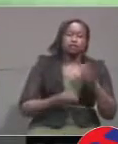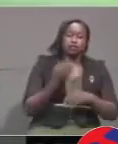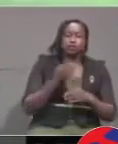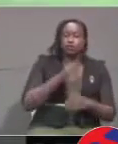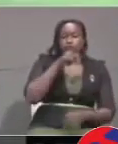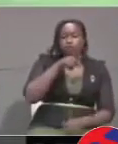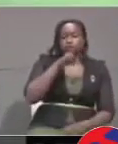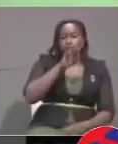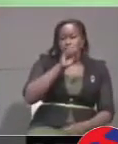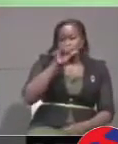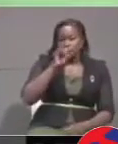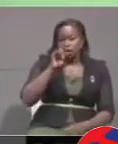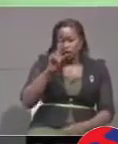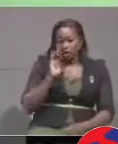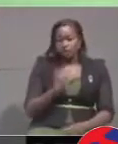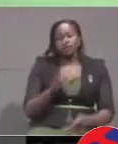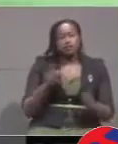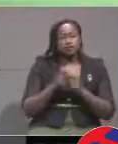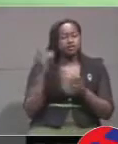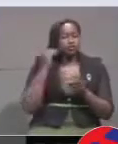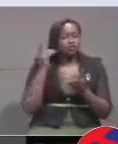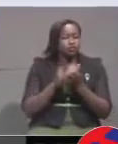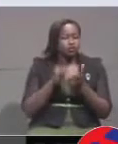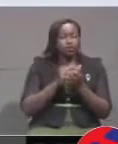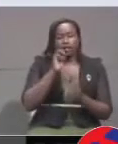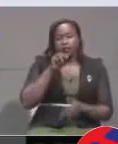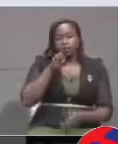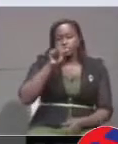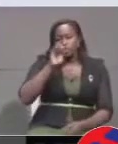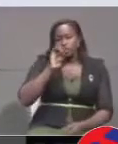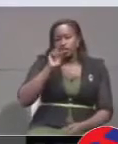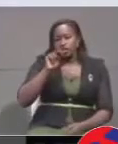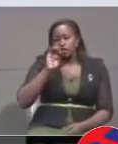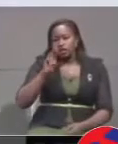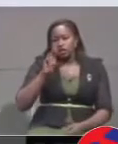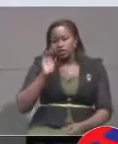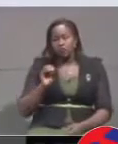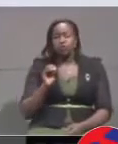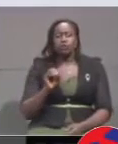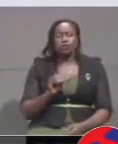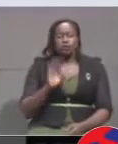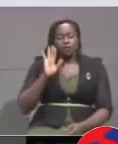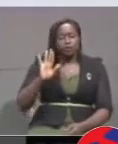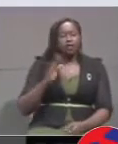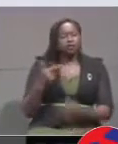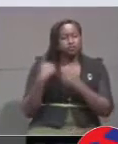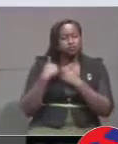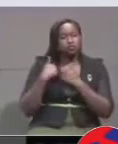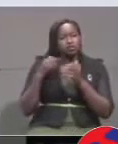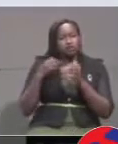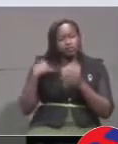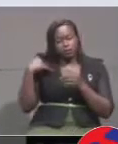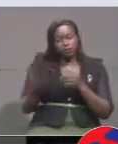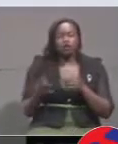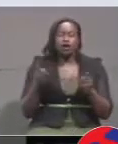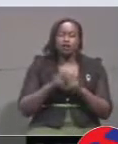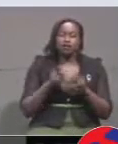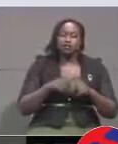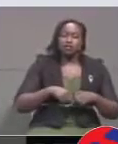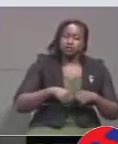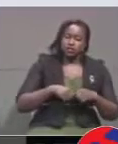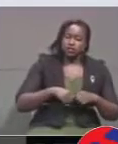something. Yes, we don't focus. On. But when you go, why do they bring that side? No, that side. They